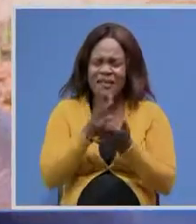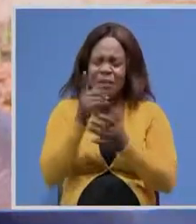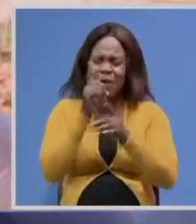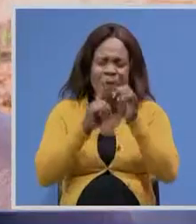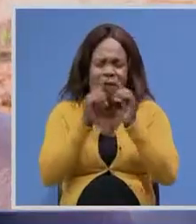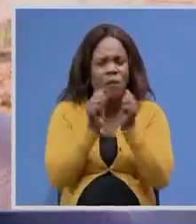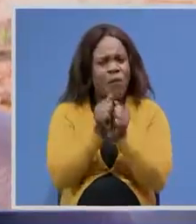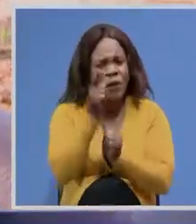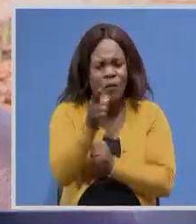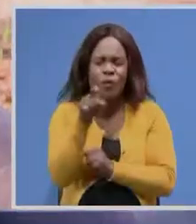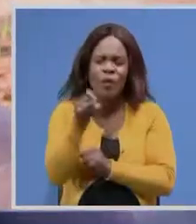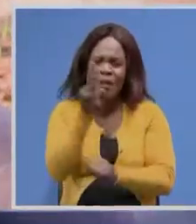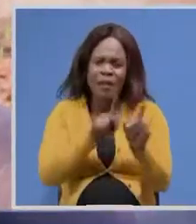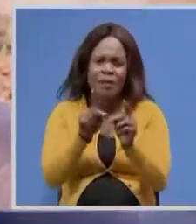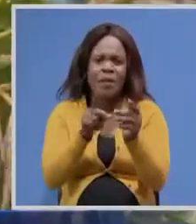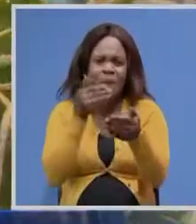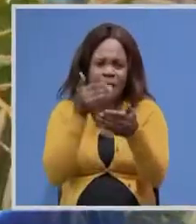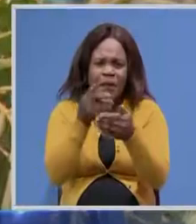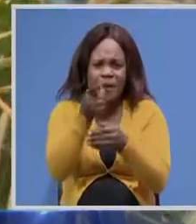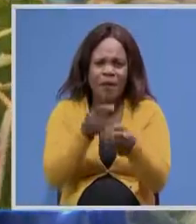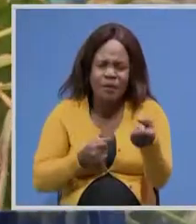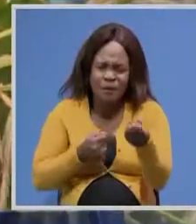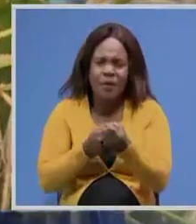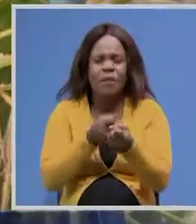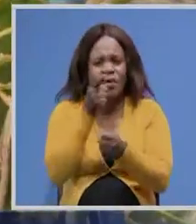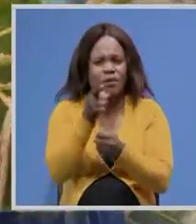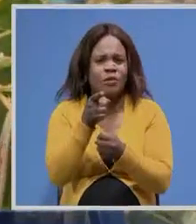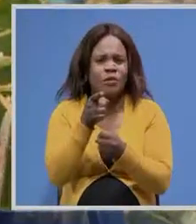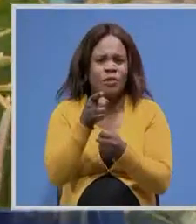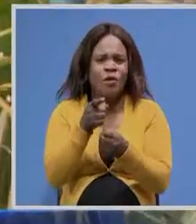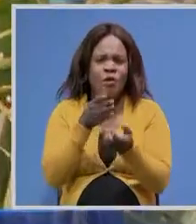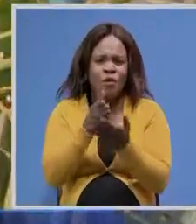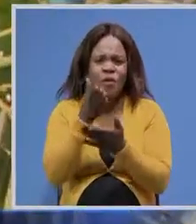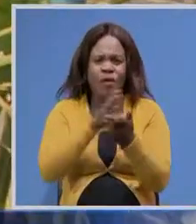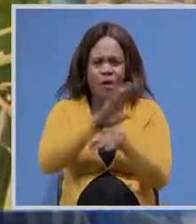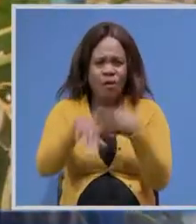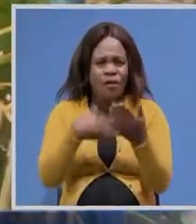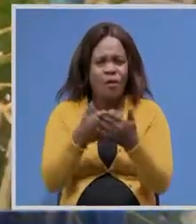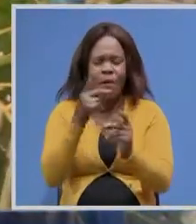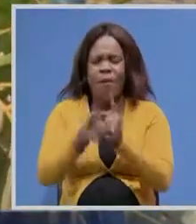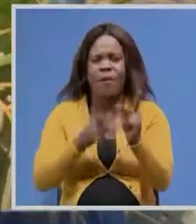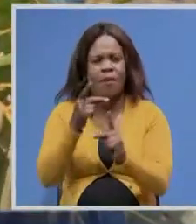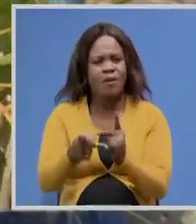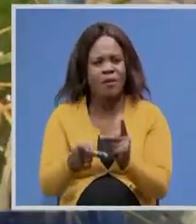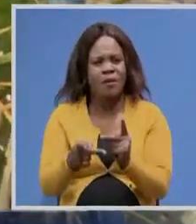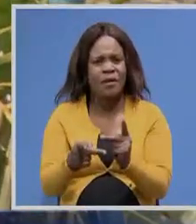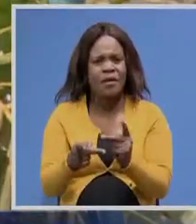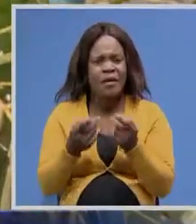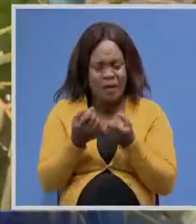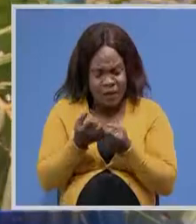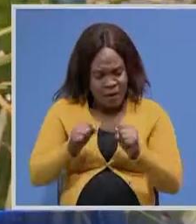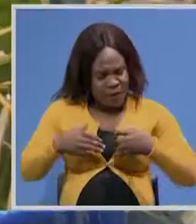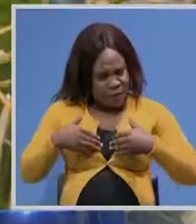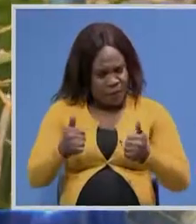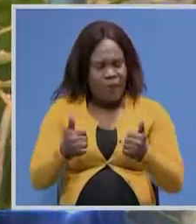people to be near you to support you through that whole process, to heal until when you are okay. But when